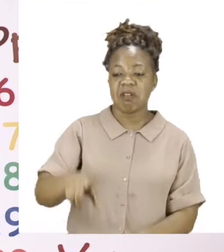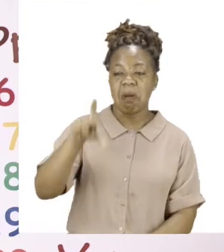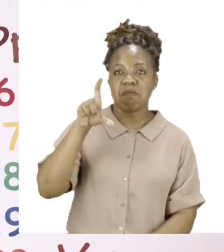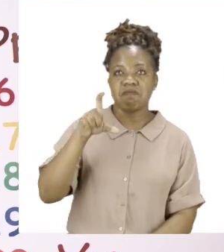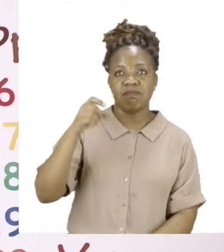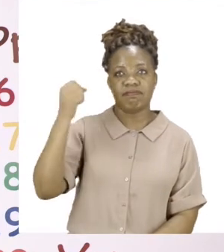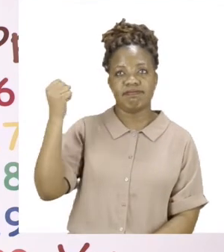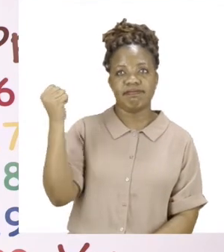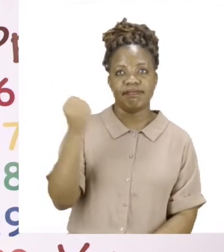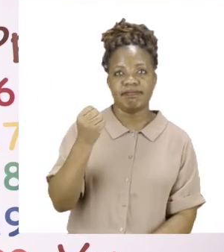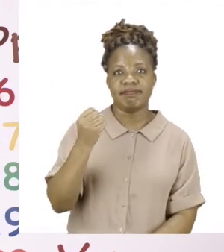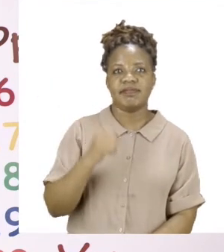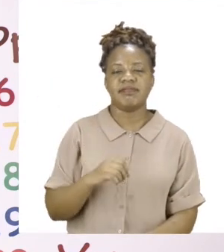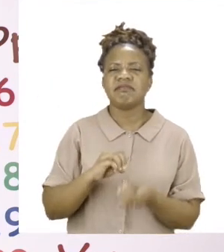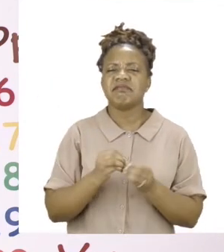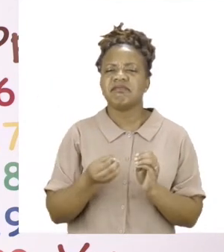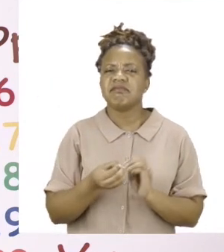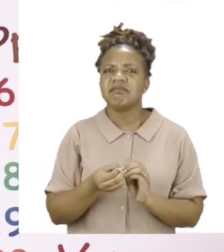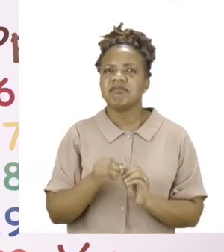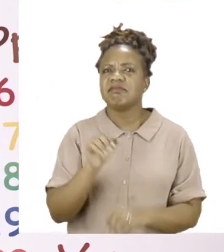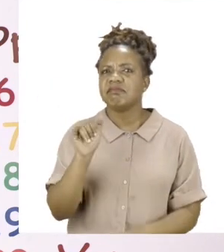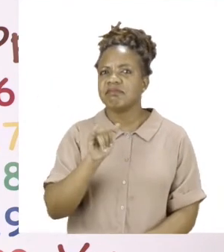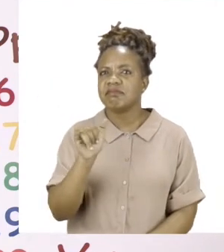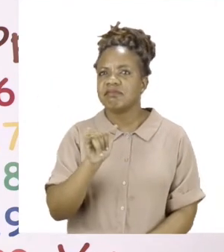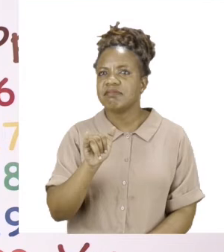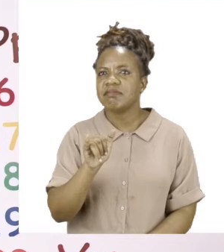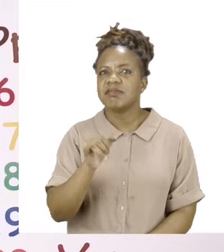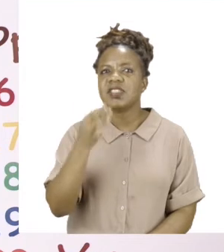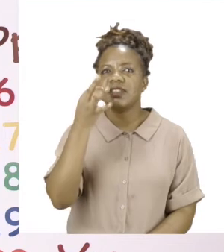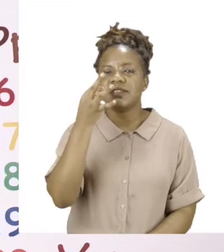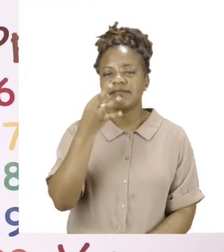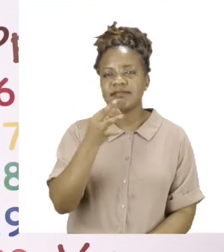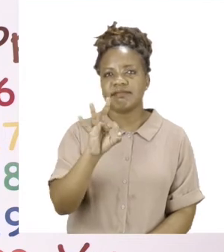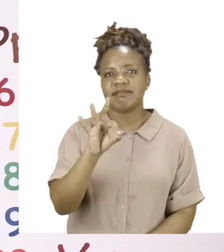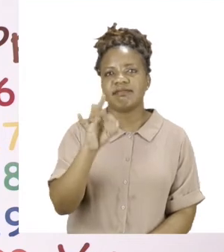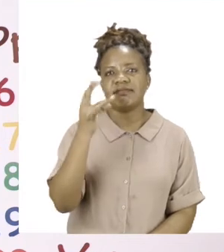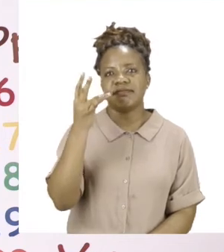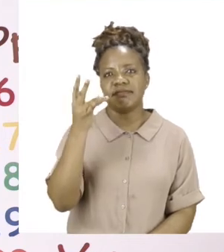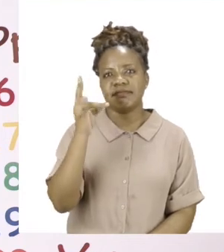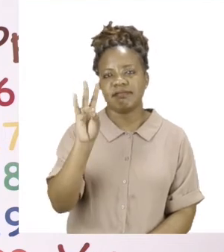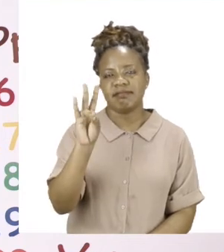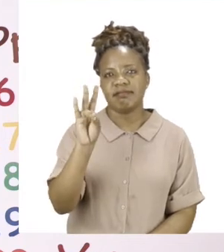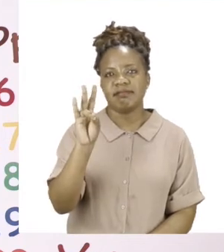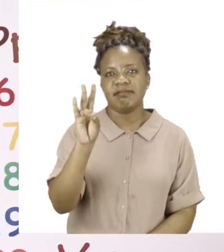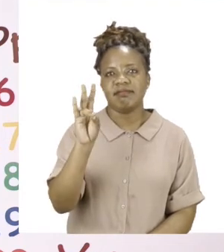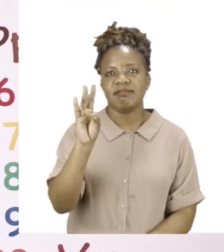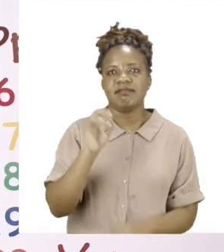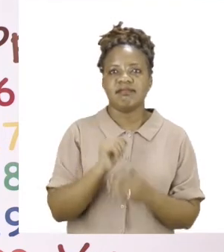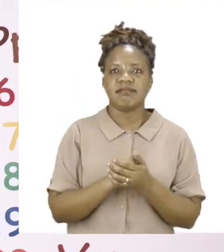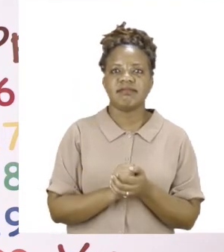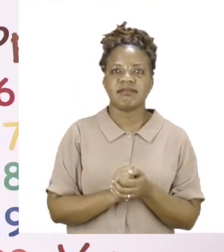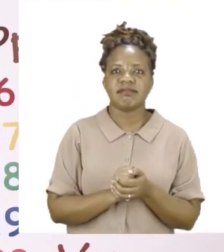is 97. So we're going to put our 97 and